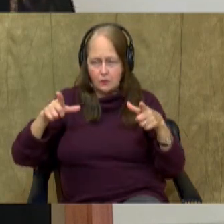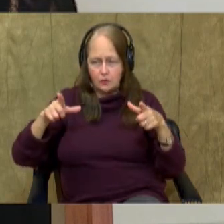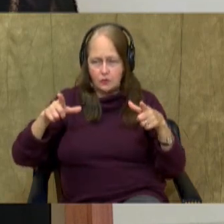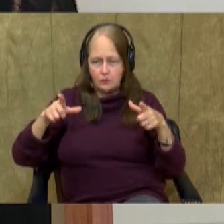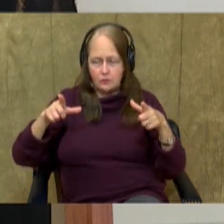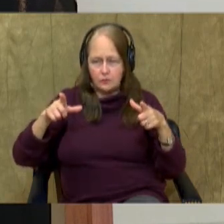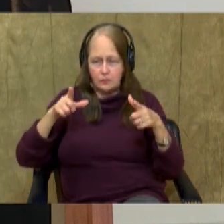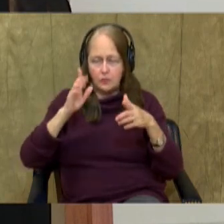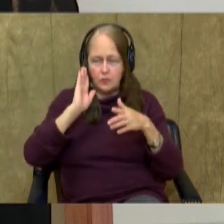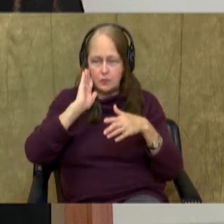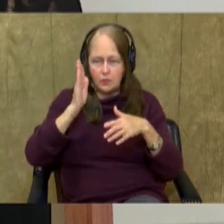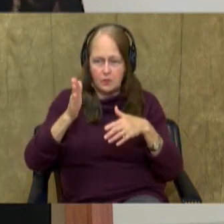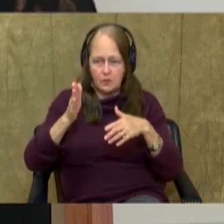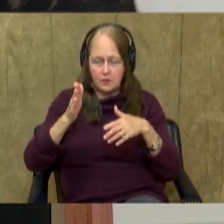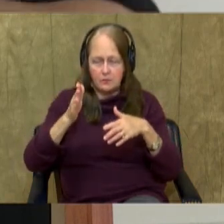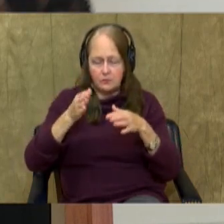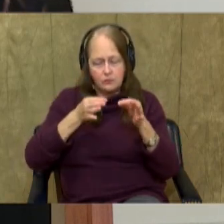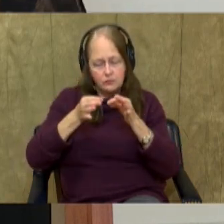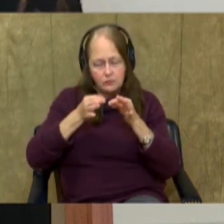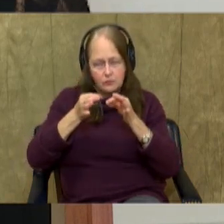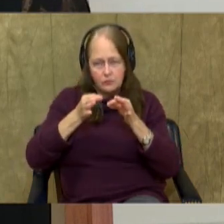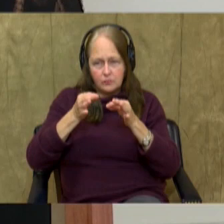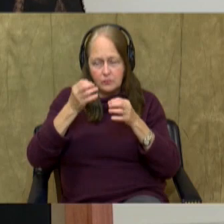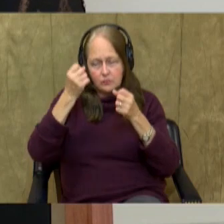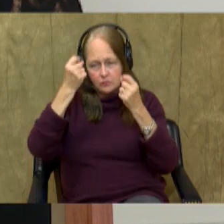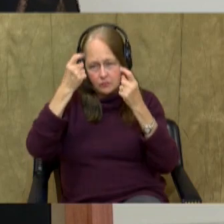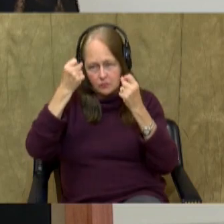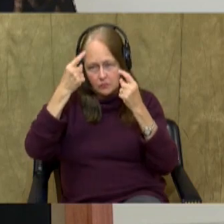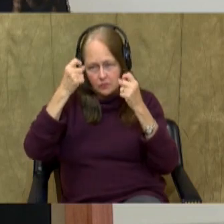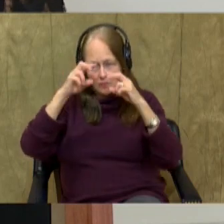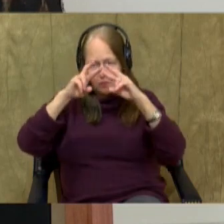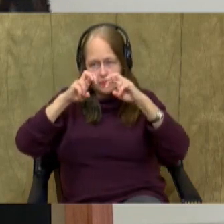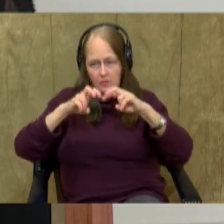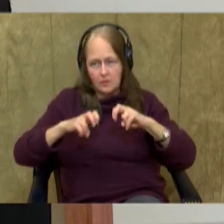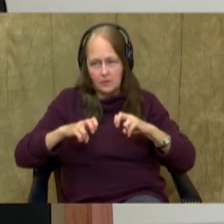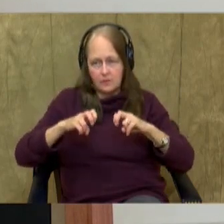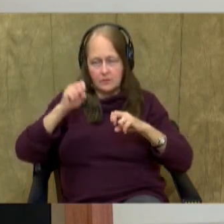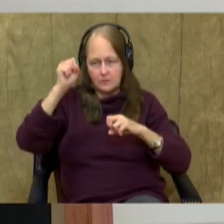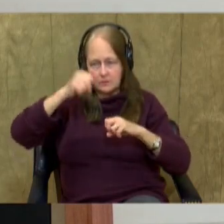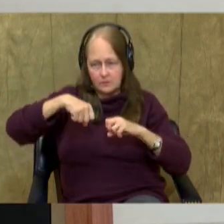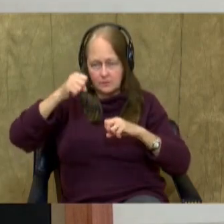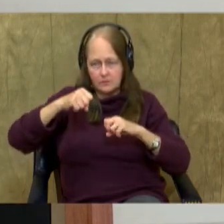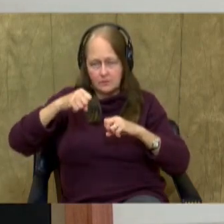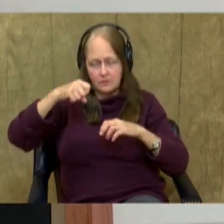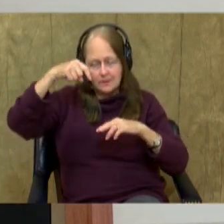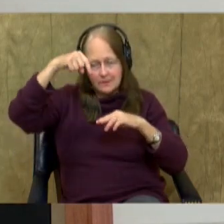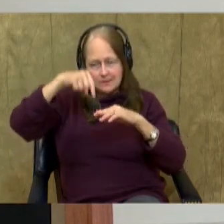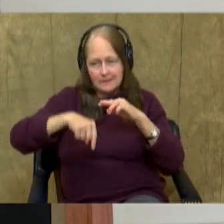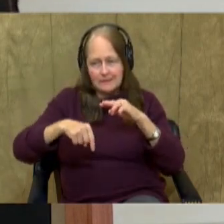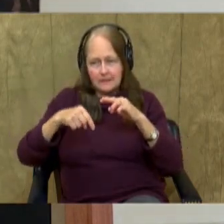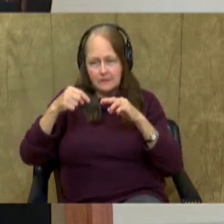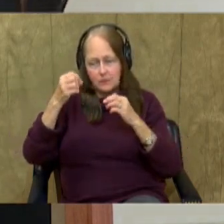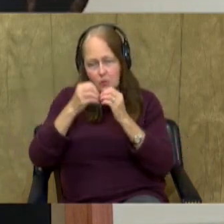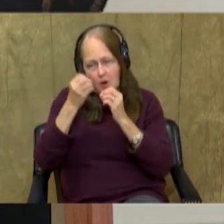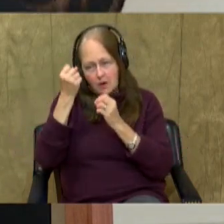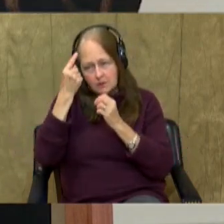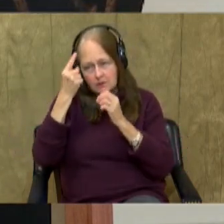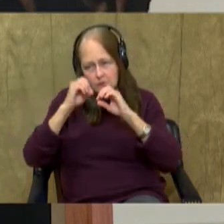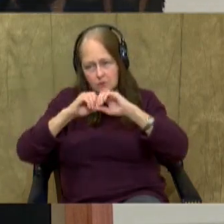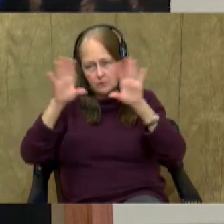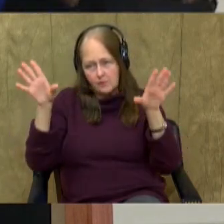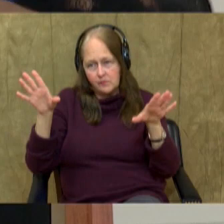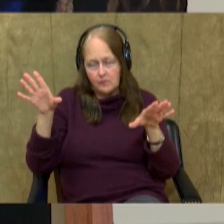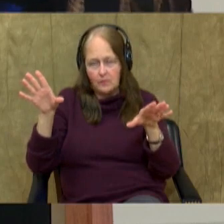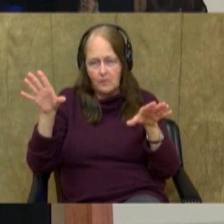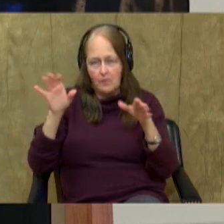classes, we're analyzing the text. We're breaking it down for, yes, a deeper understanding. So